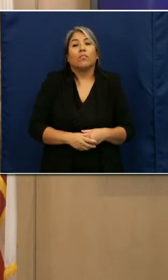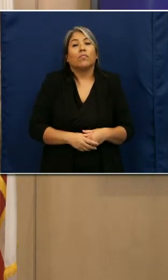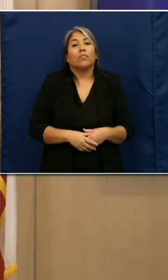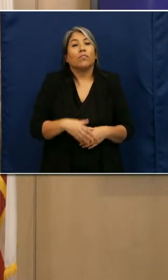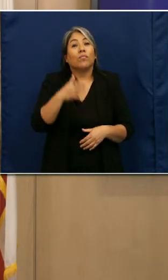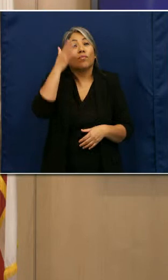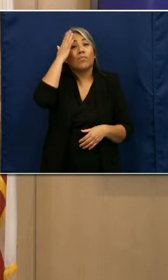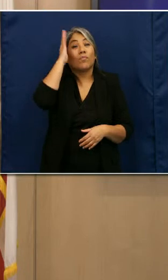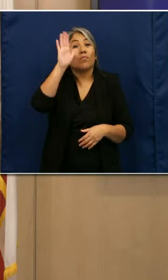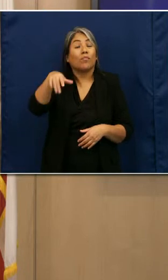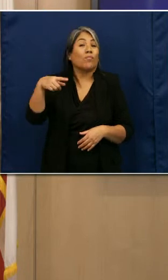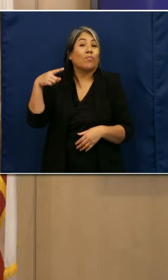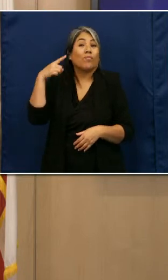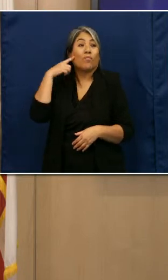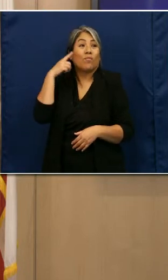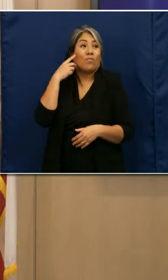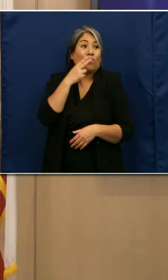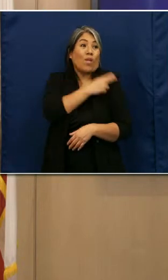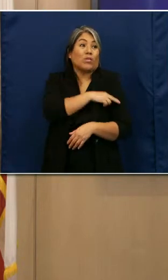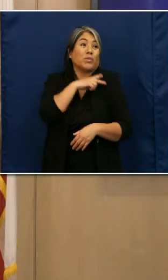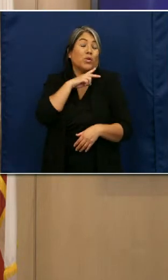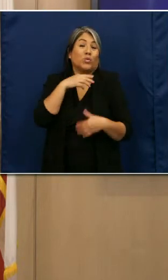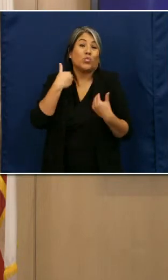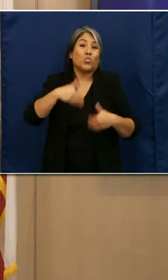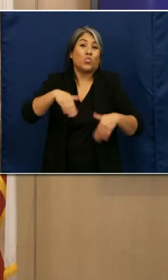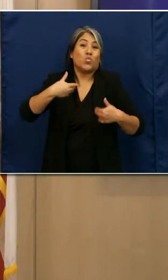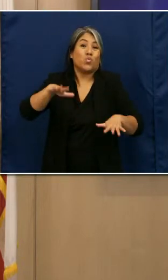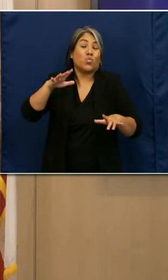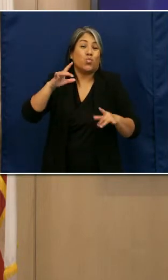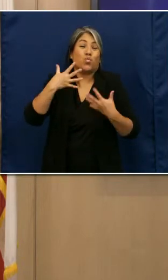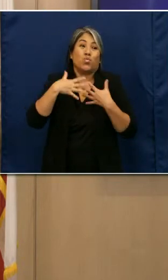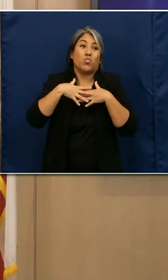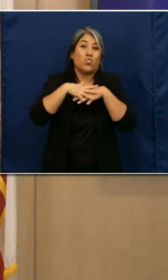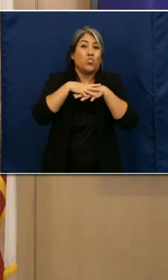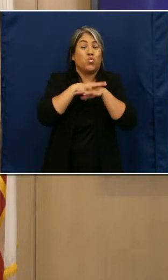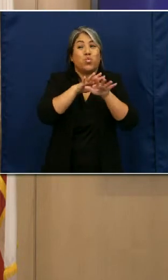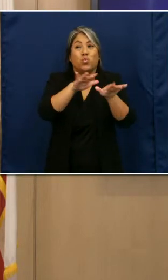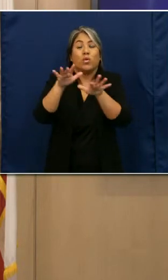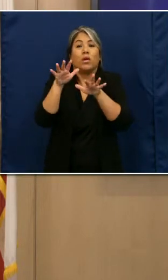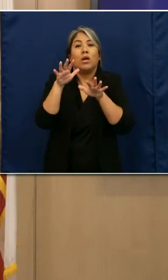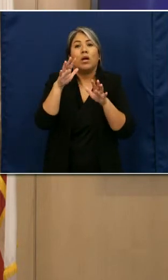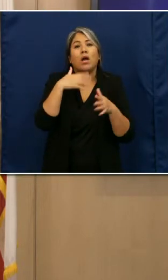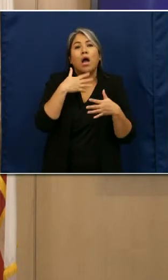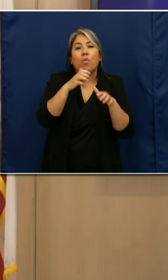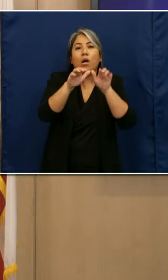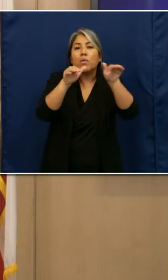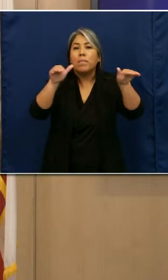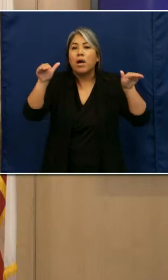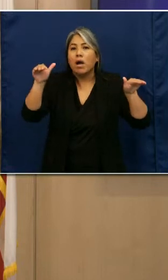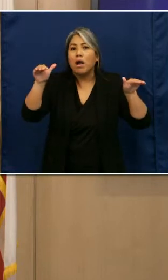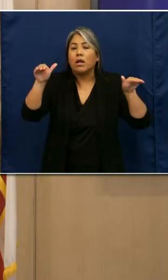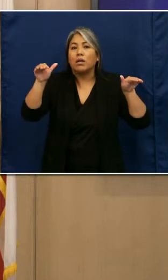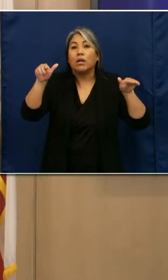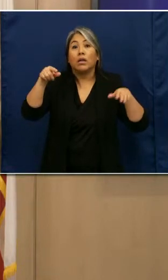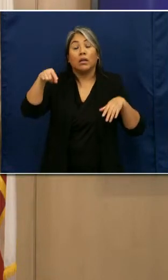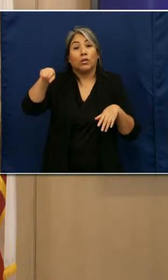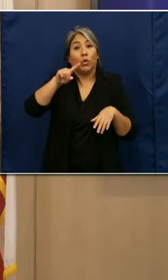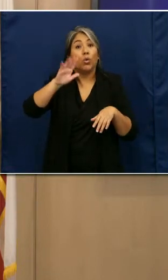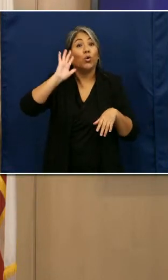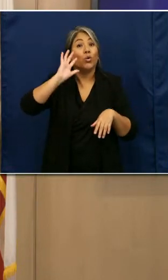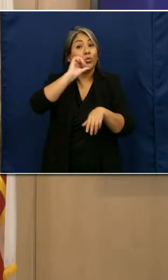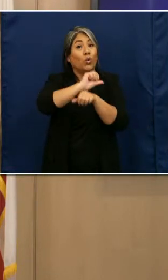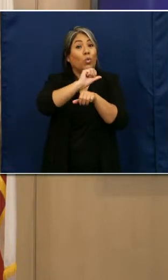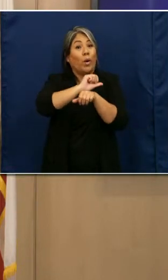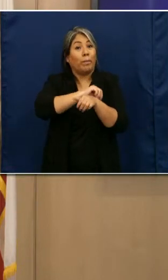As you all heard, our hospitals are really being hit hard right now. And I want to remind those of you who used to work in the